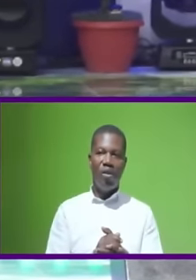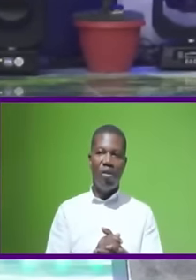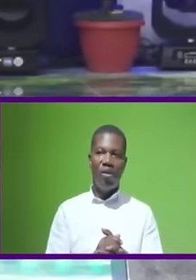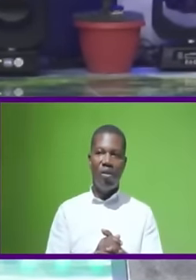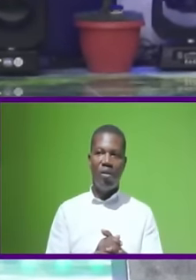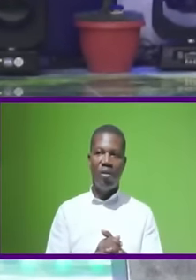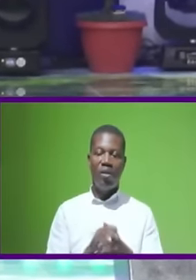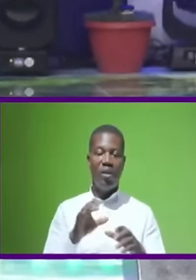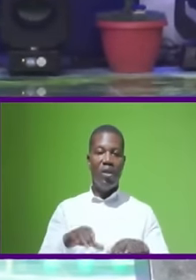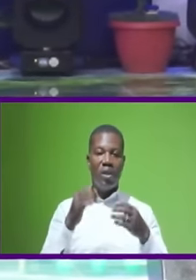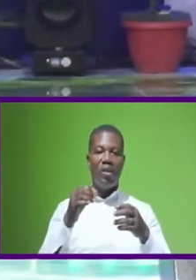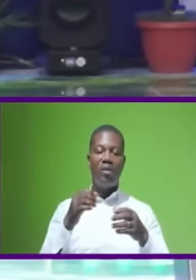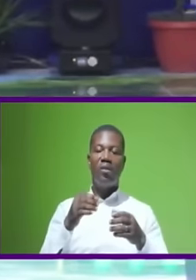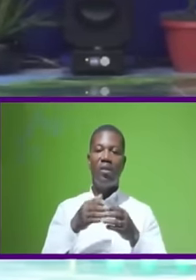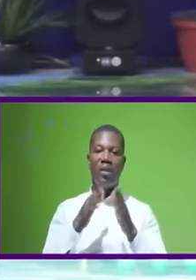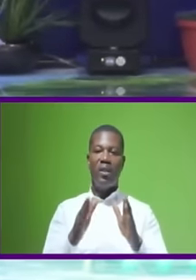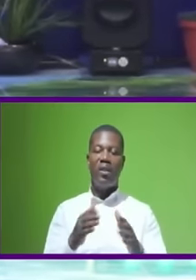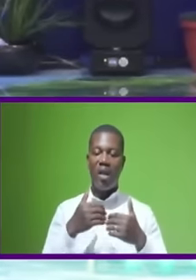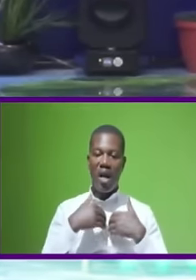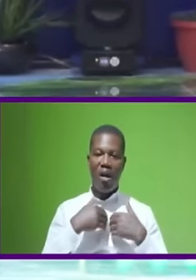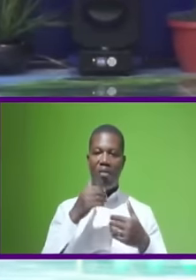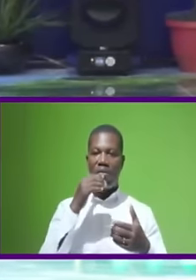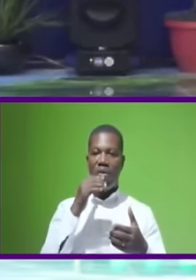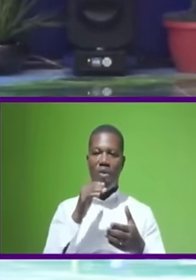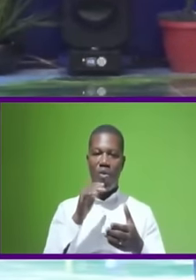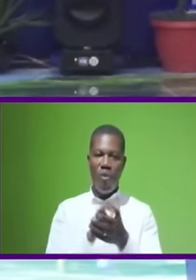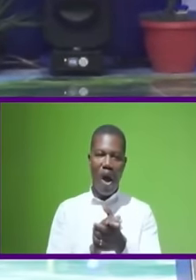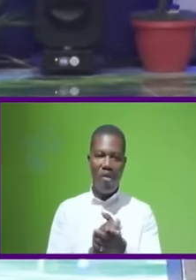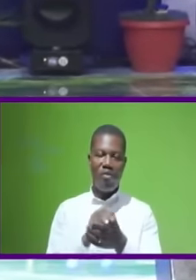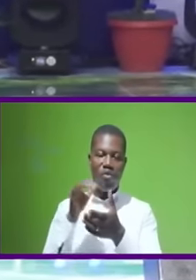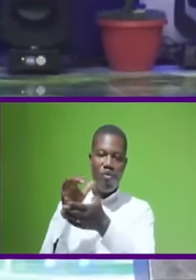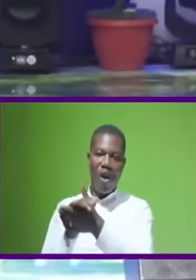Cancer of lawyers in Fawjina wa yere. At least.